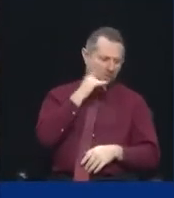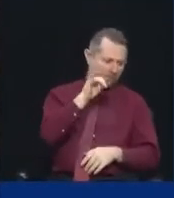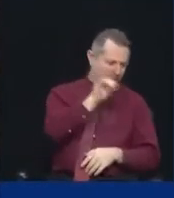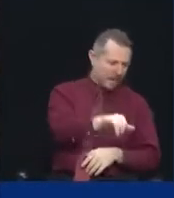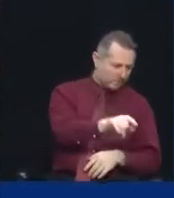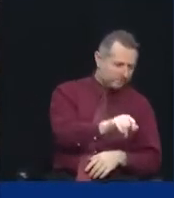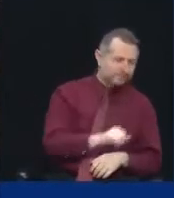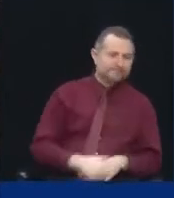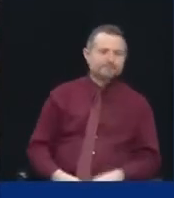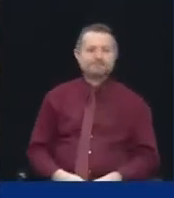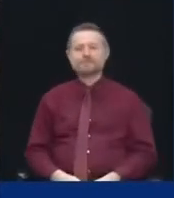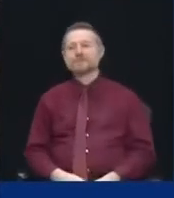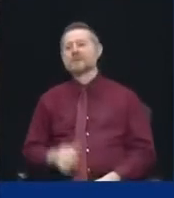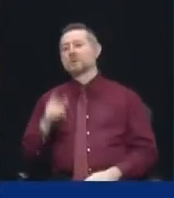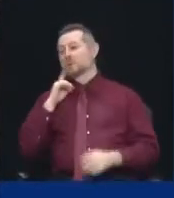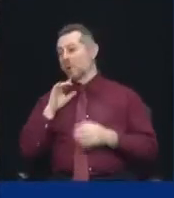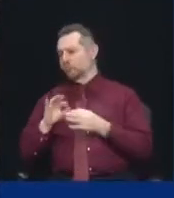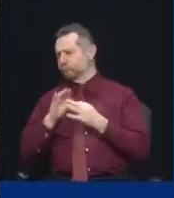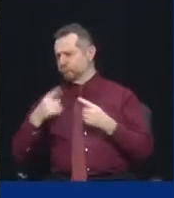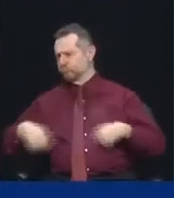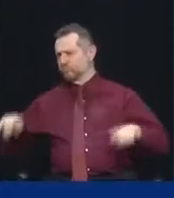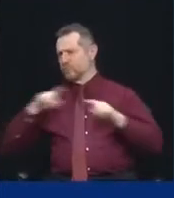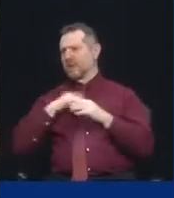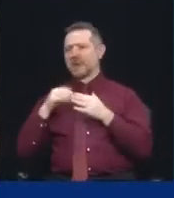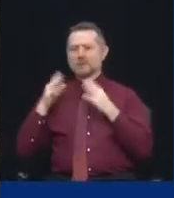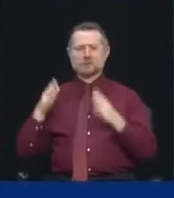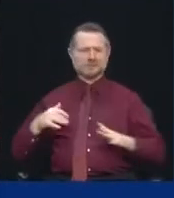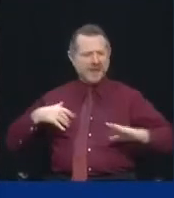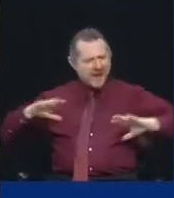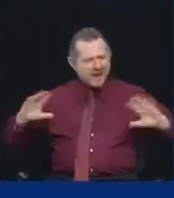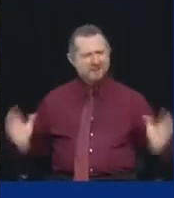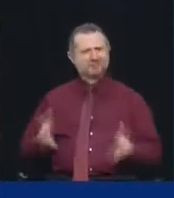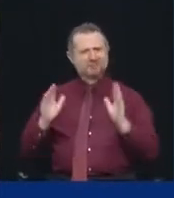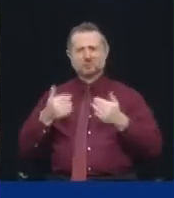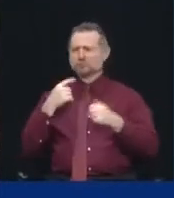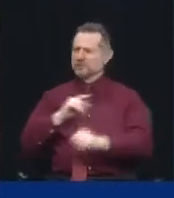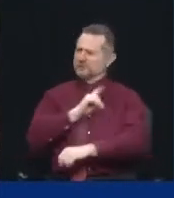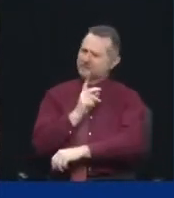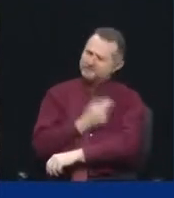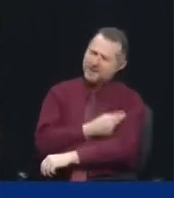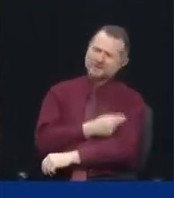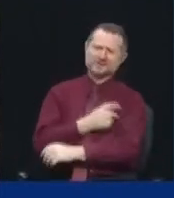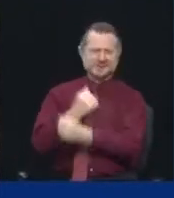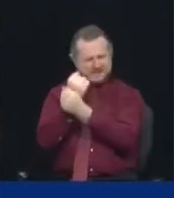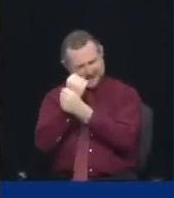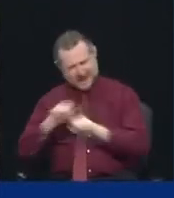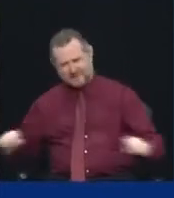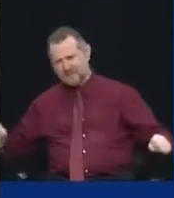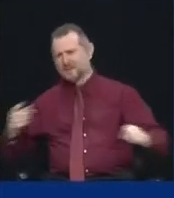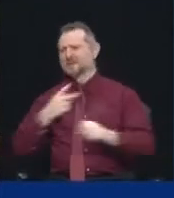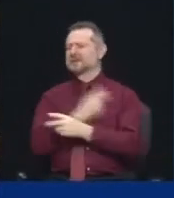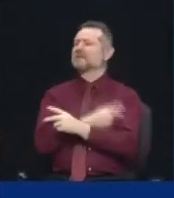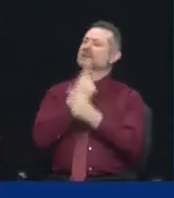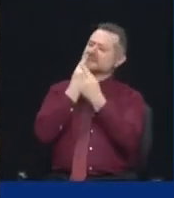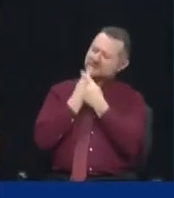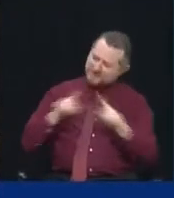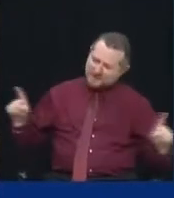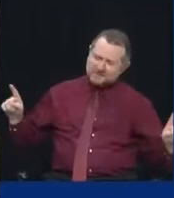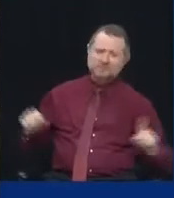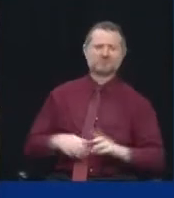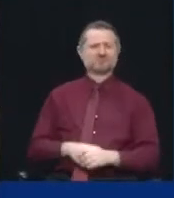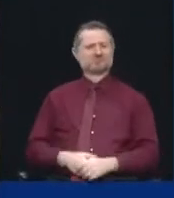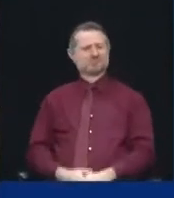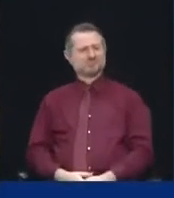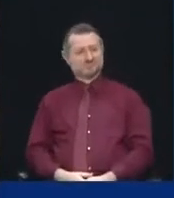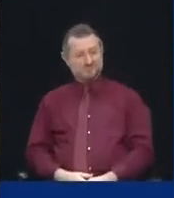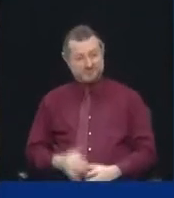with trusted community leaders to promote the safety and the effectiveness of the vaccine. And that's why